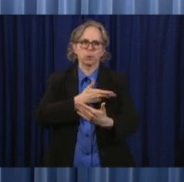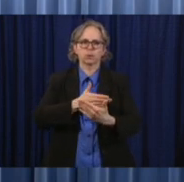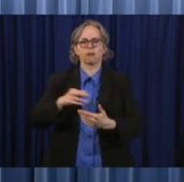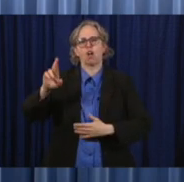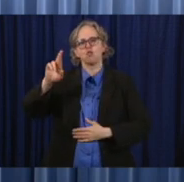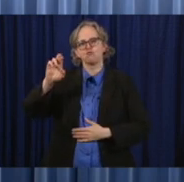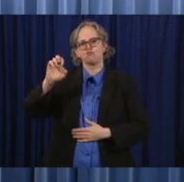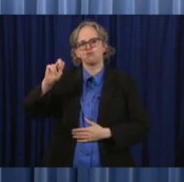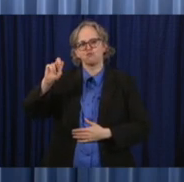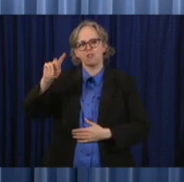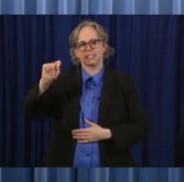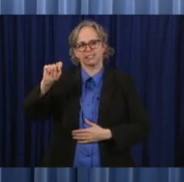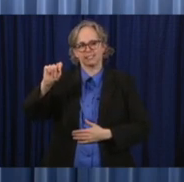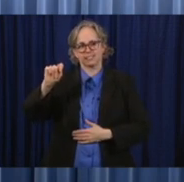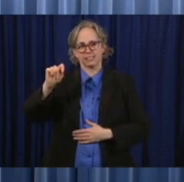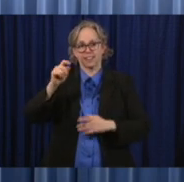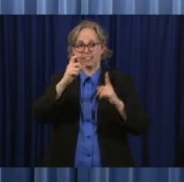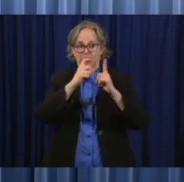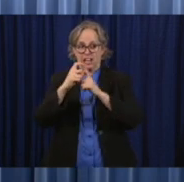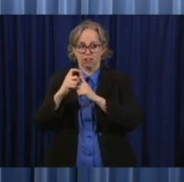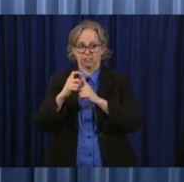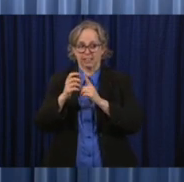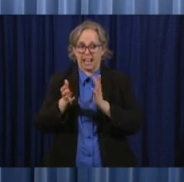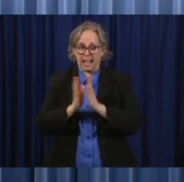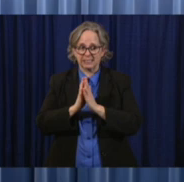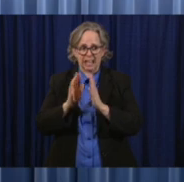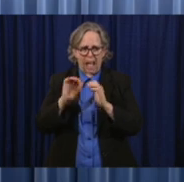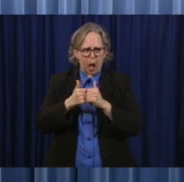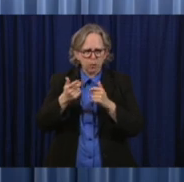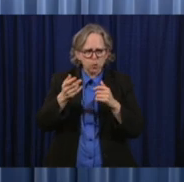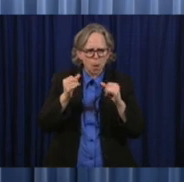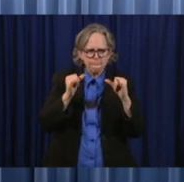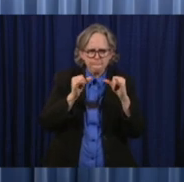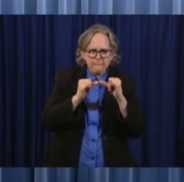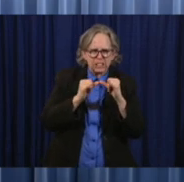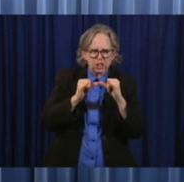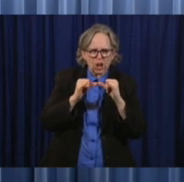year? The answer then comes, measure in love.